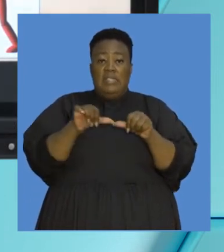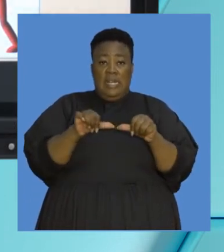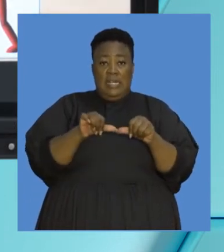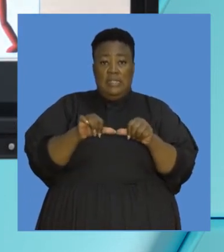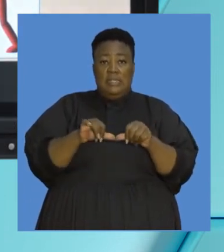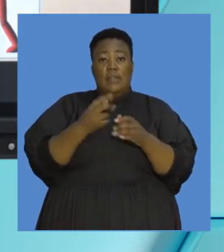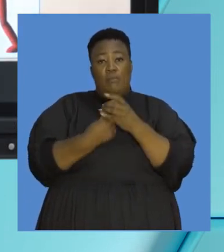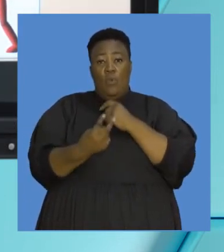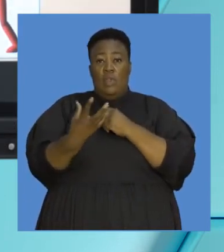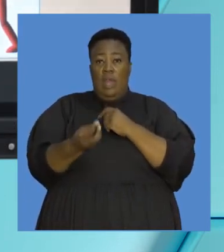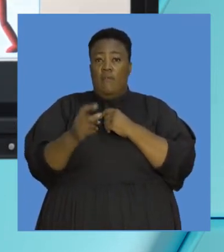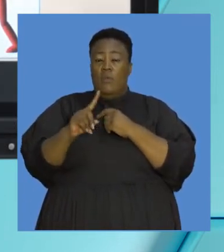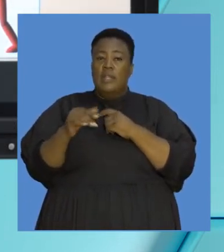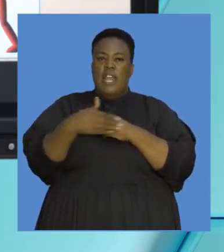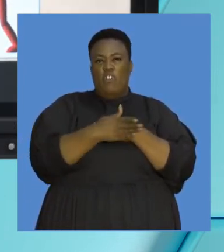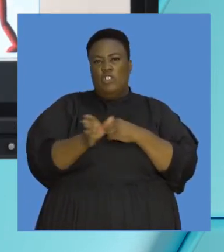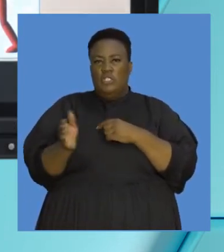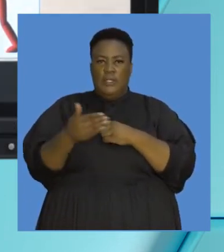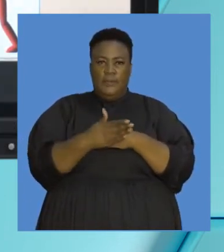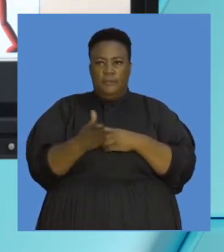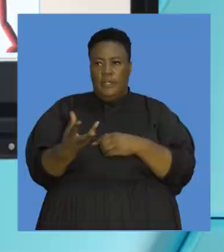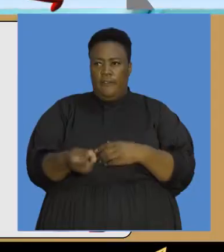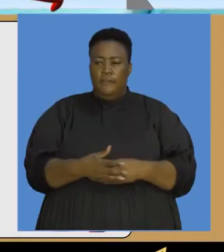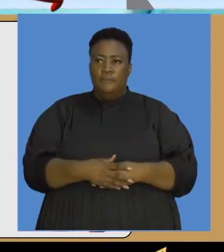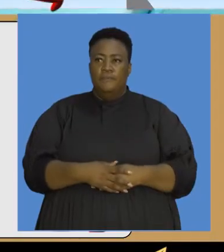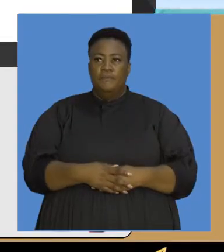So we've got to keep that in our mind when we do this. So